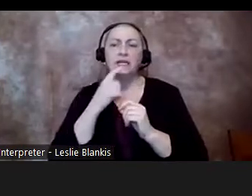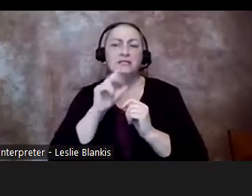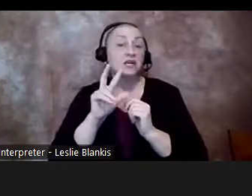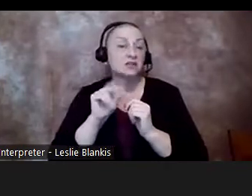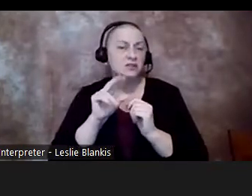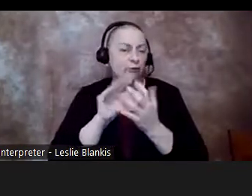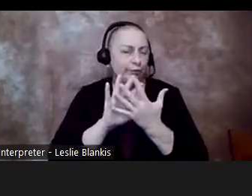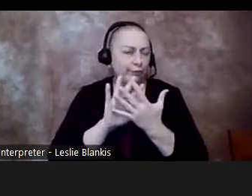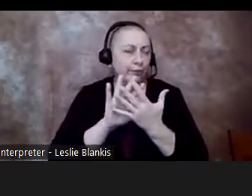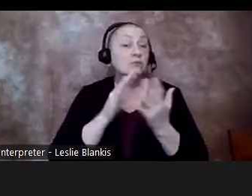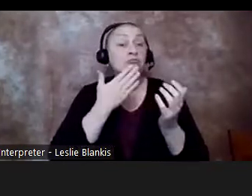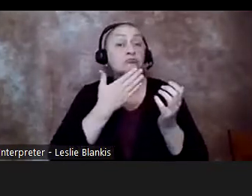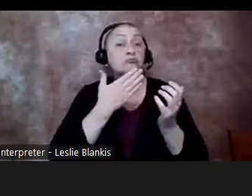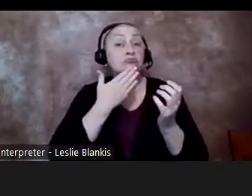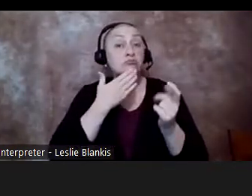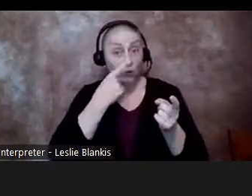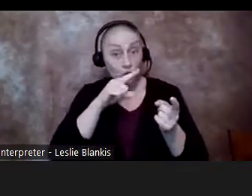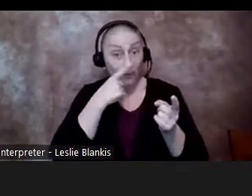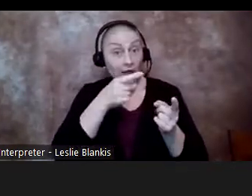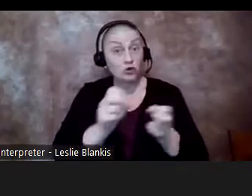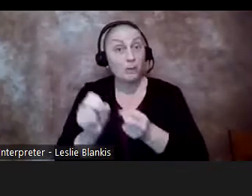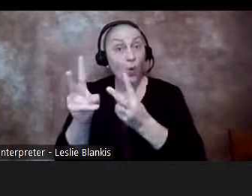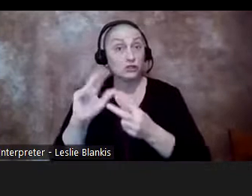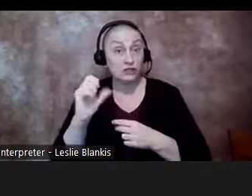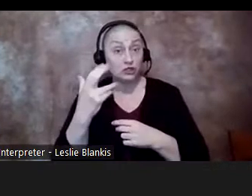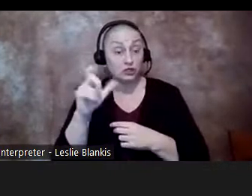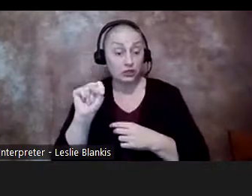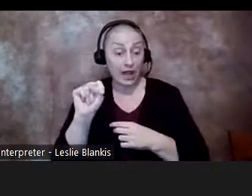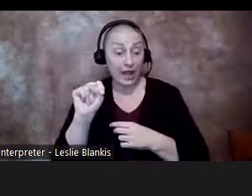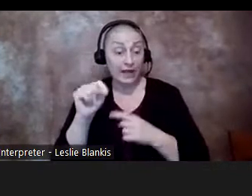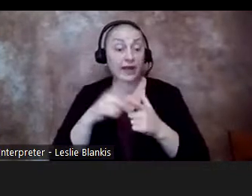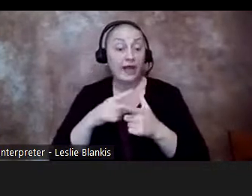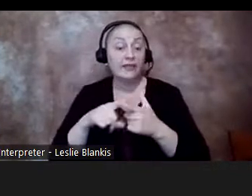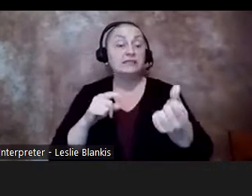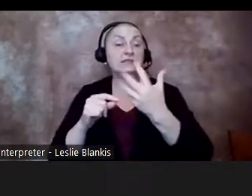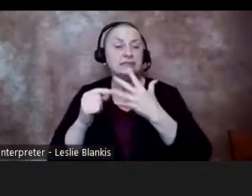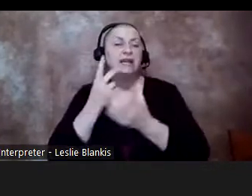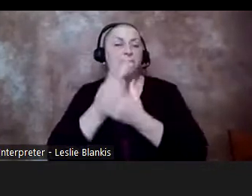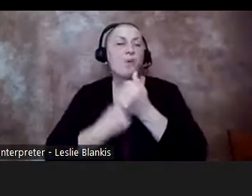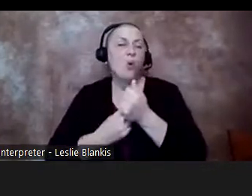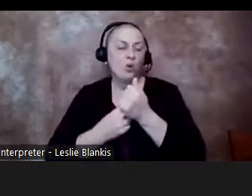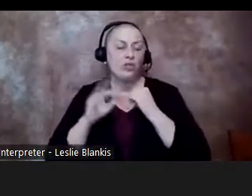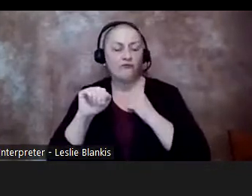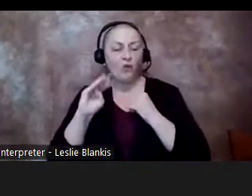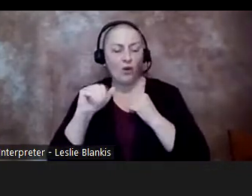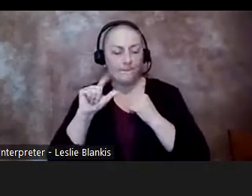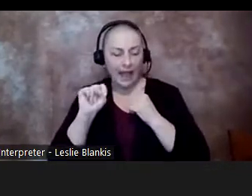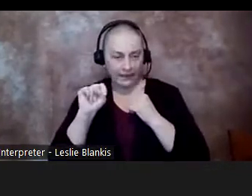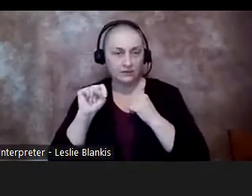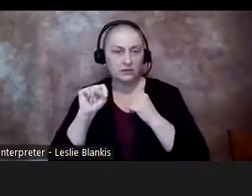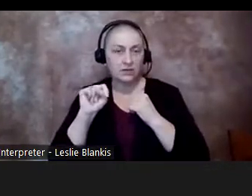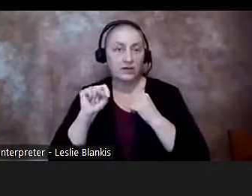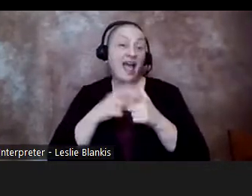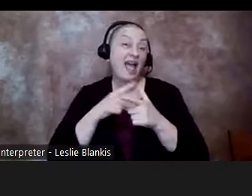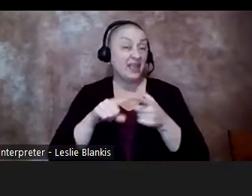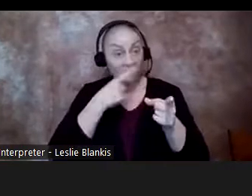Thank you. If you could put it into the chat, and if you'll send it in both formats in the Google link, and then also if